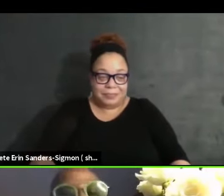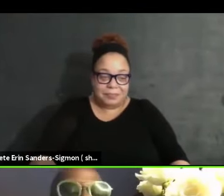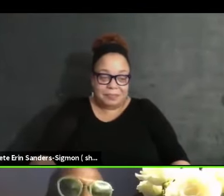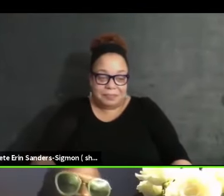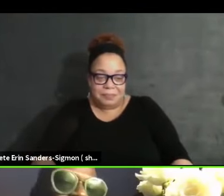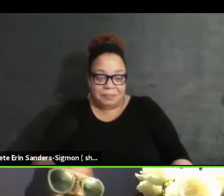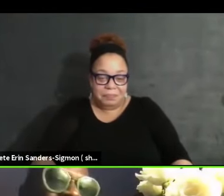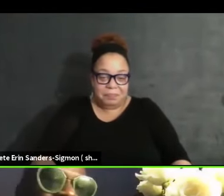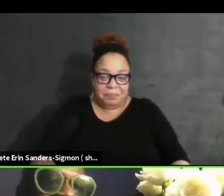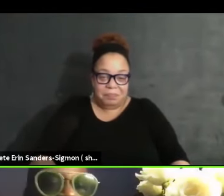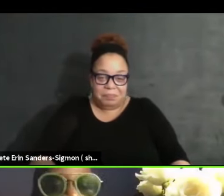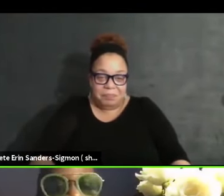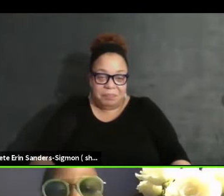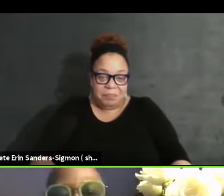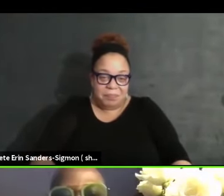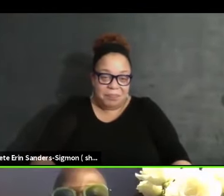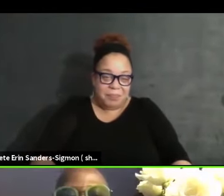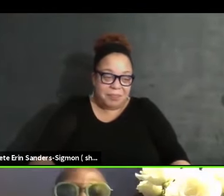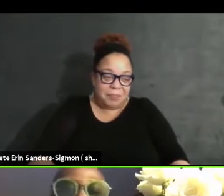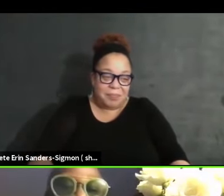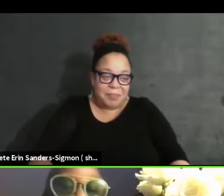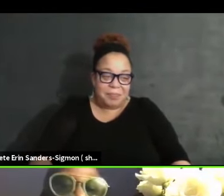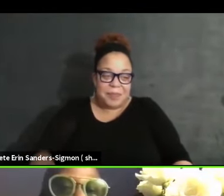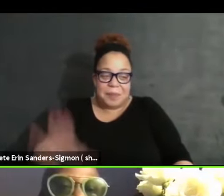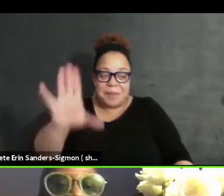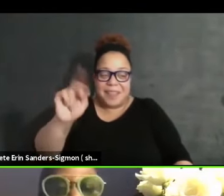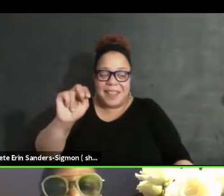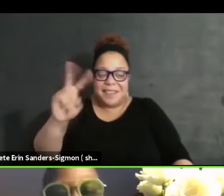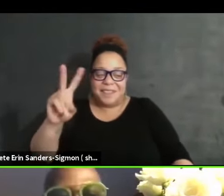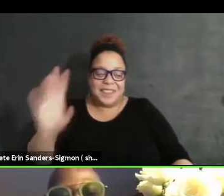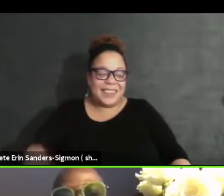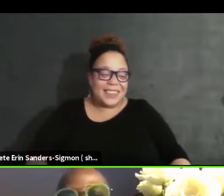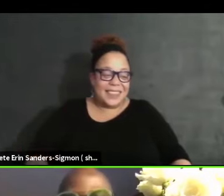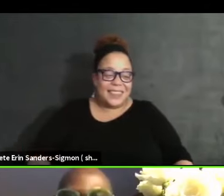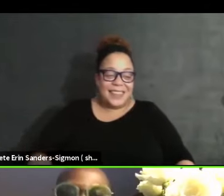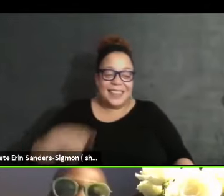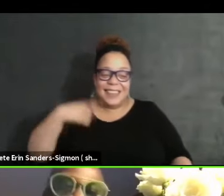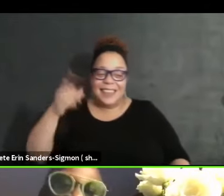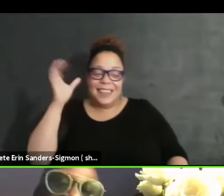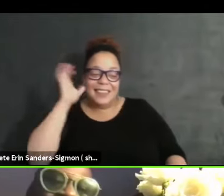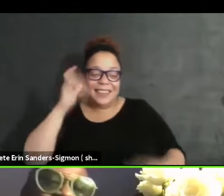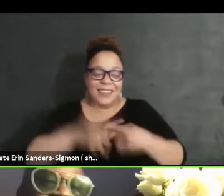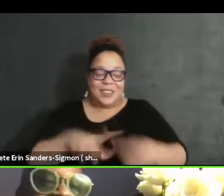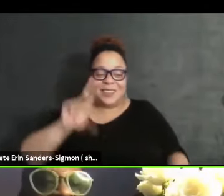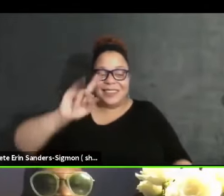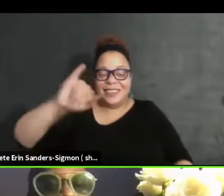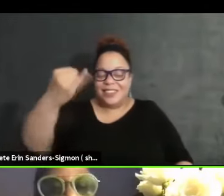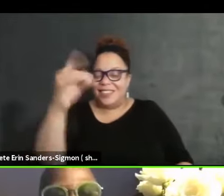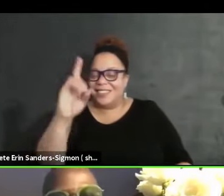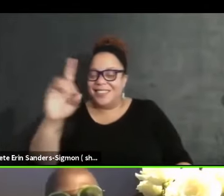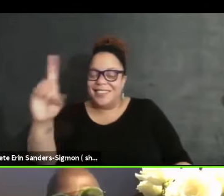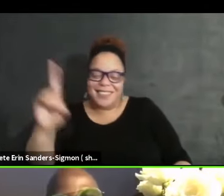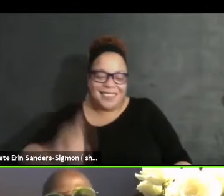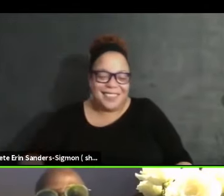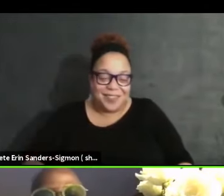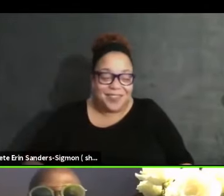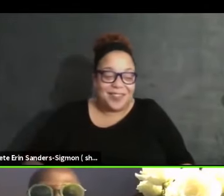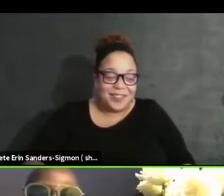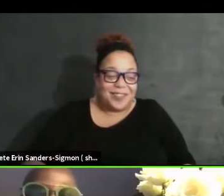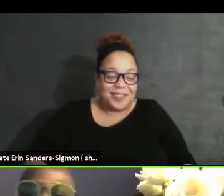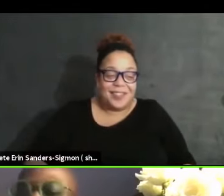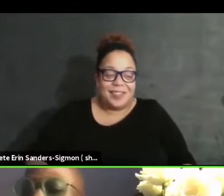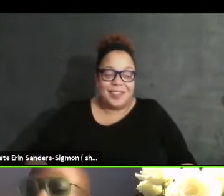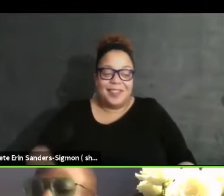Brave New Voices, you've been listening to the sounds of DJ Dion Decibels. That is my ace right there. Come on,